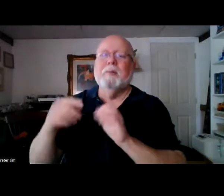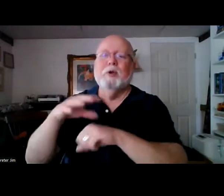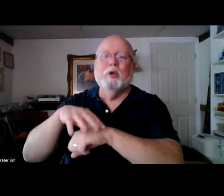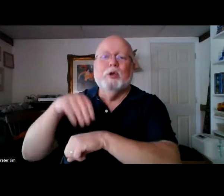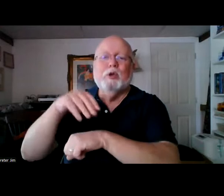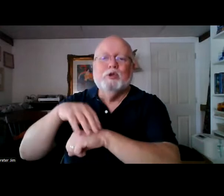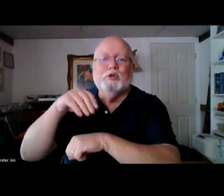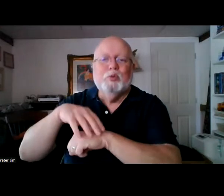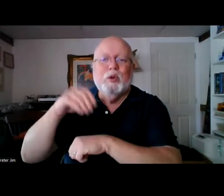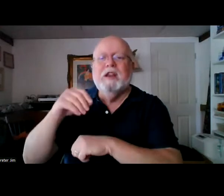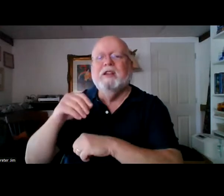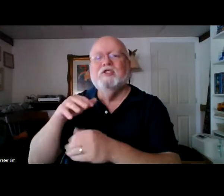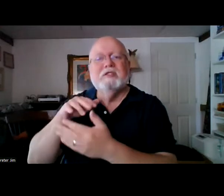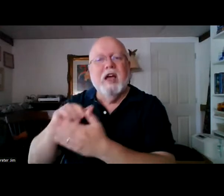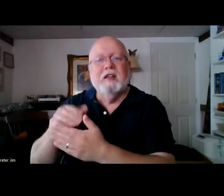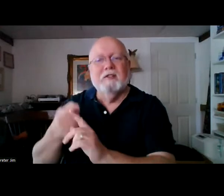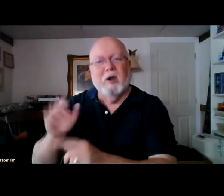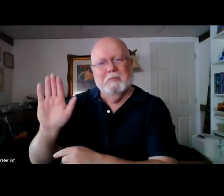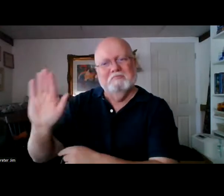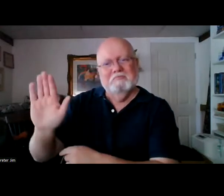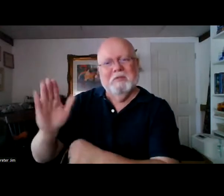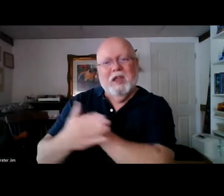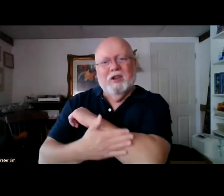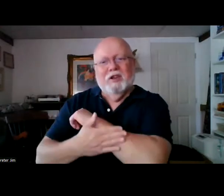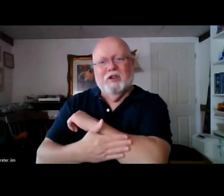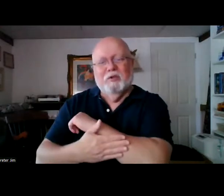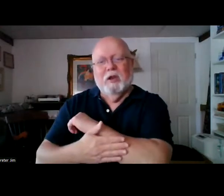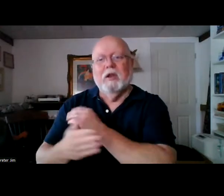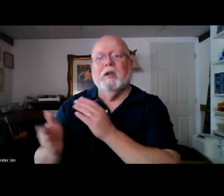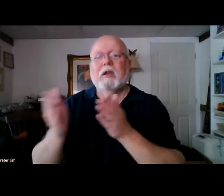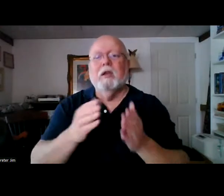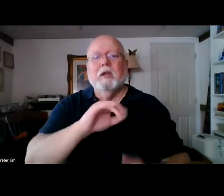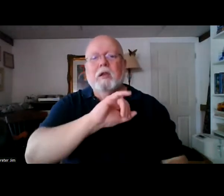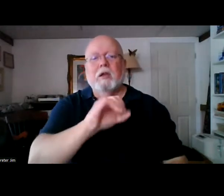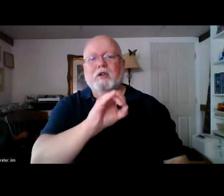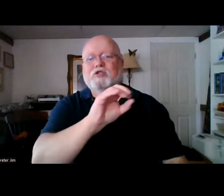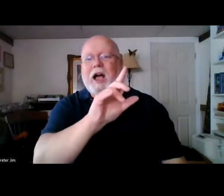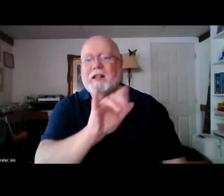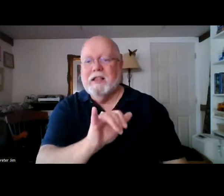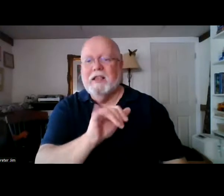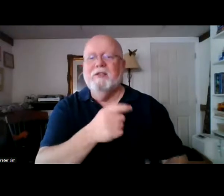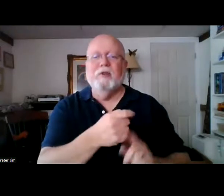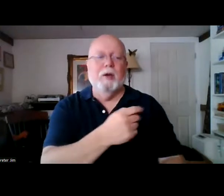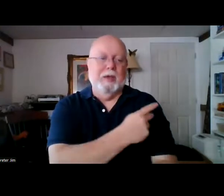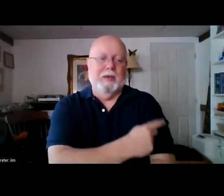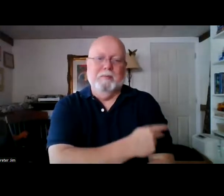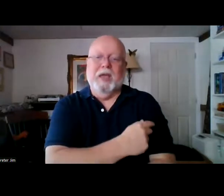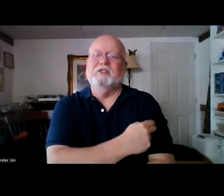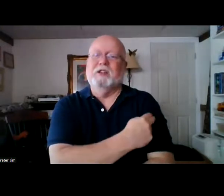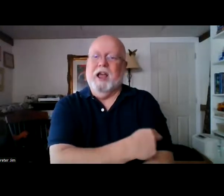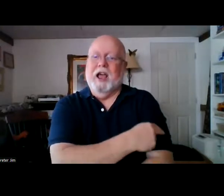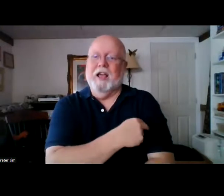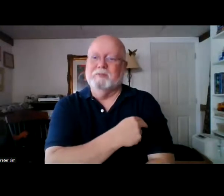The Jolly study worked off of database from inpatient admissions, but I'm not aware of any